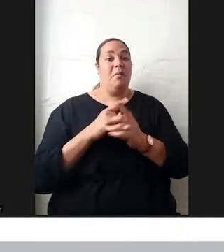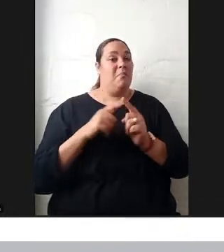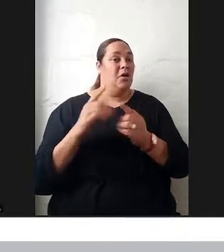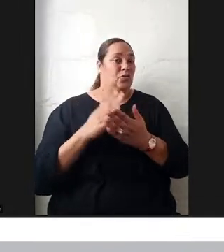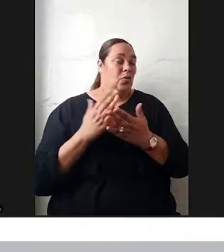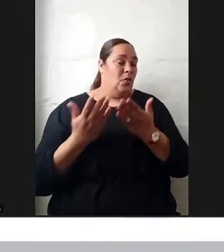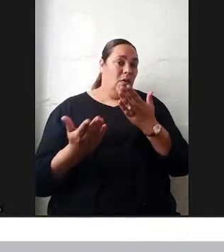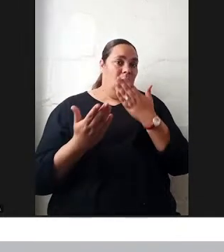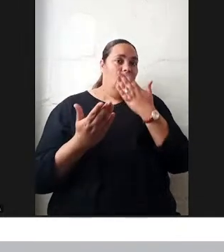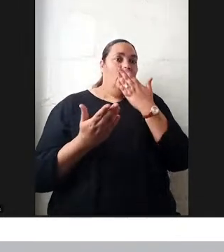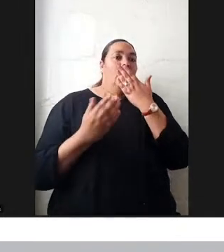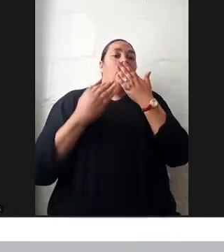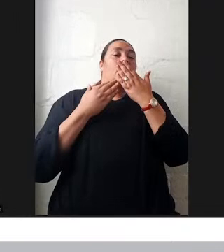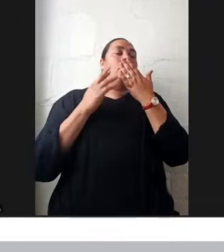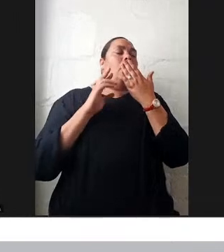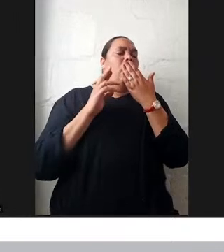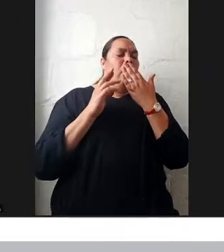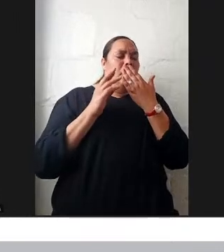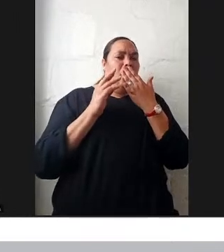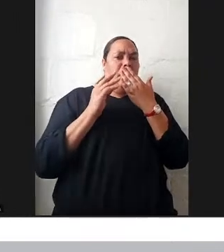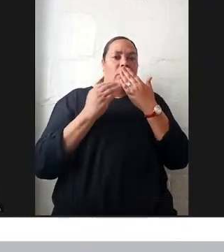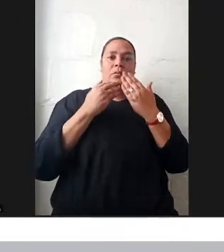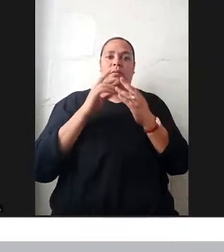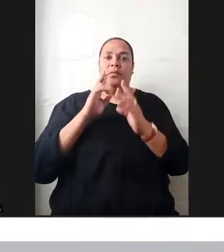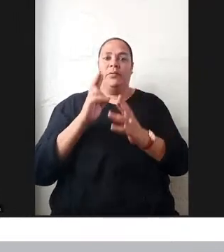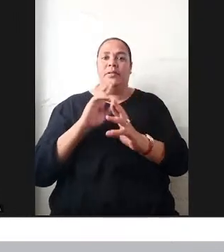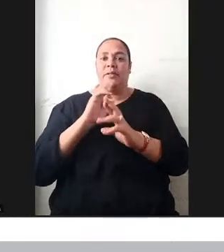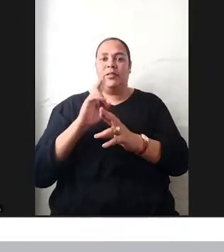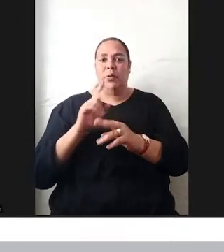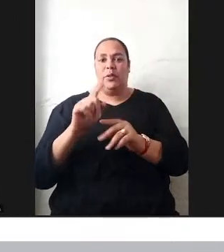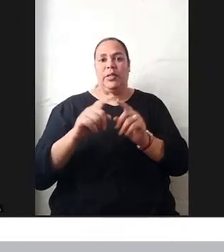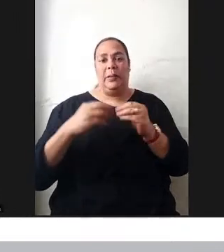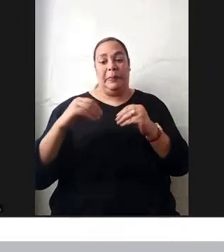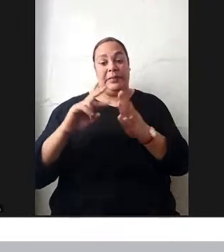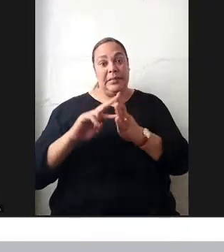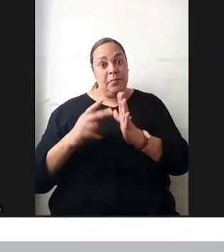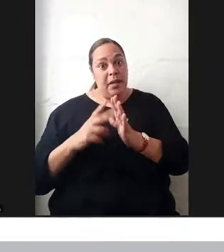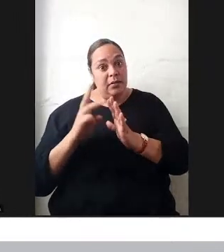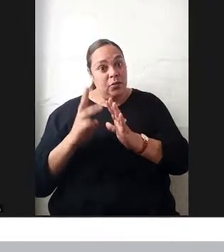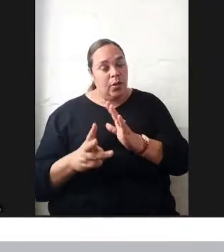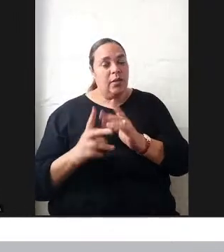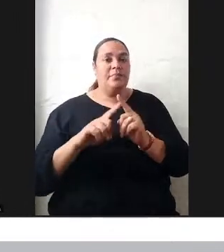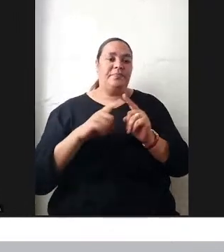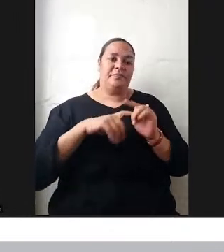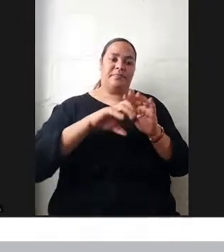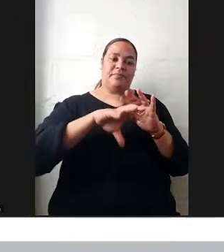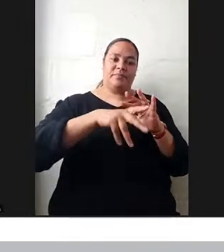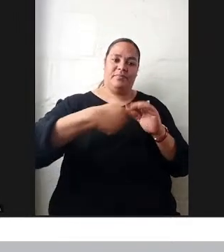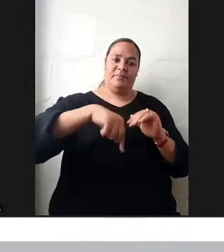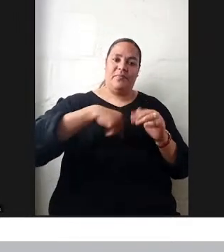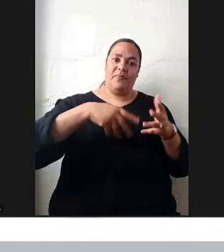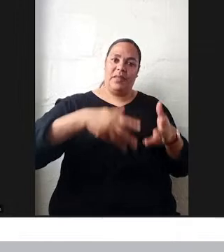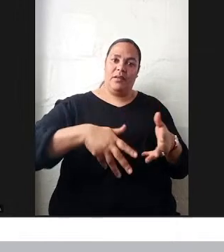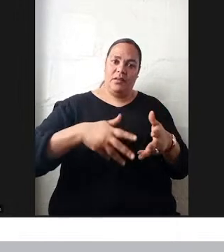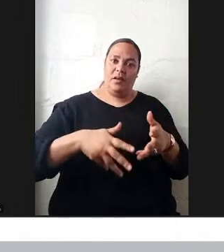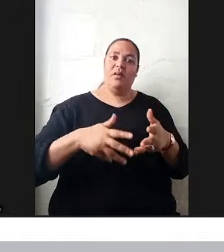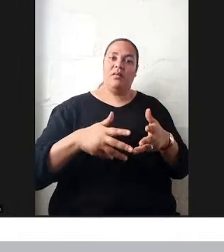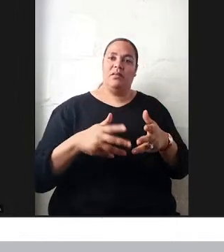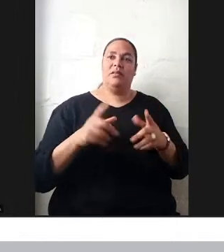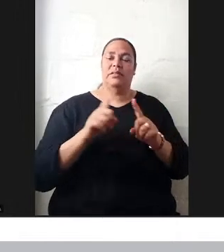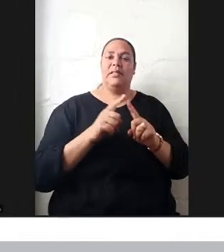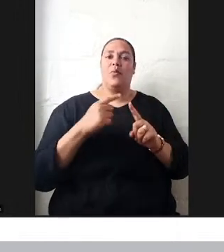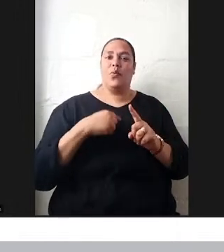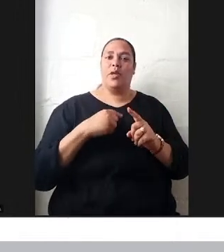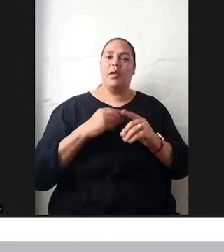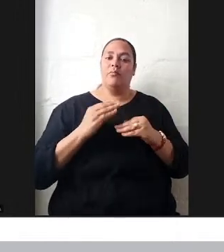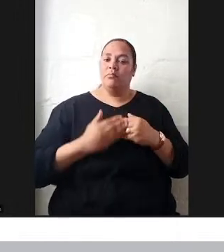be reporting about, yes, this number of business plans. As the province, we are moving even ahead